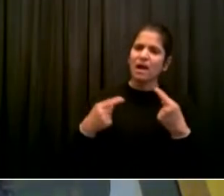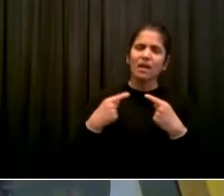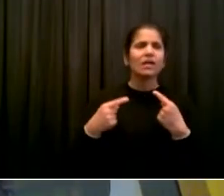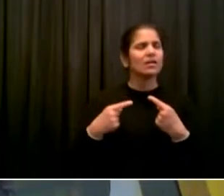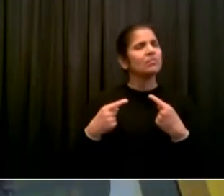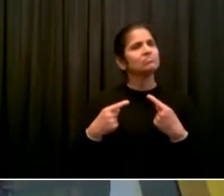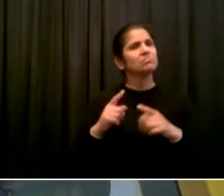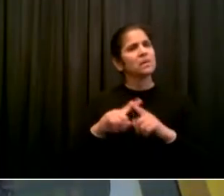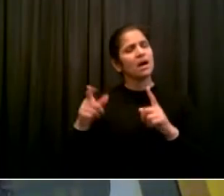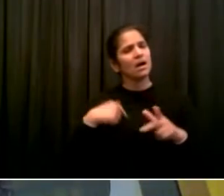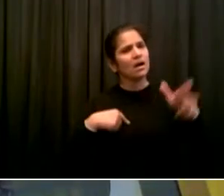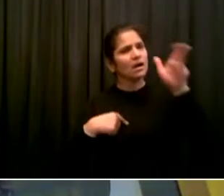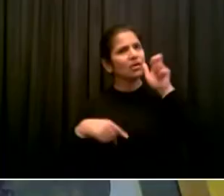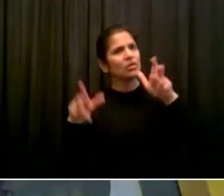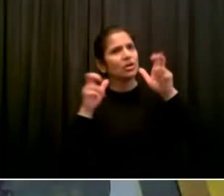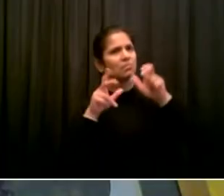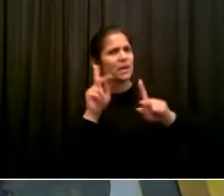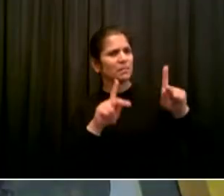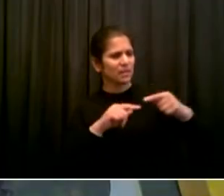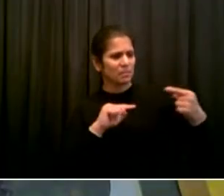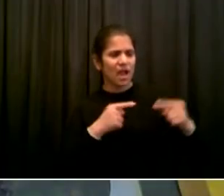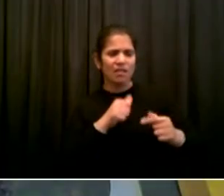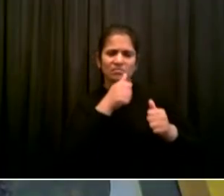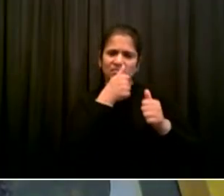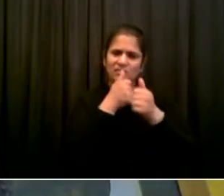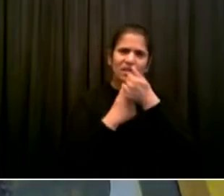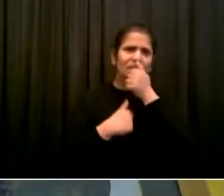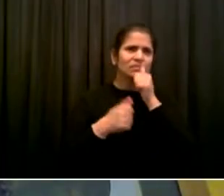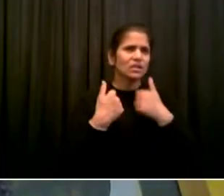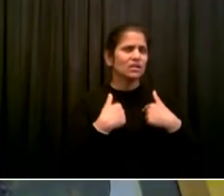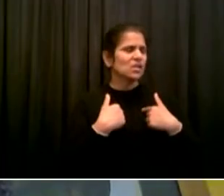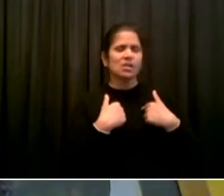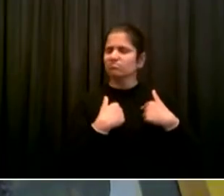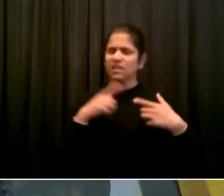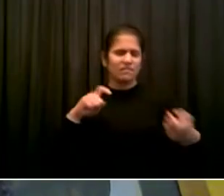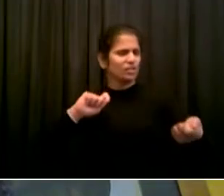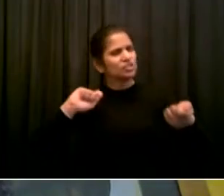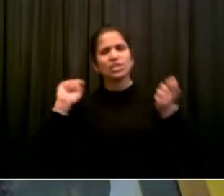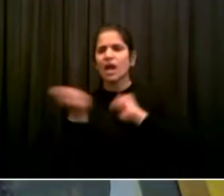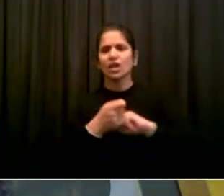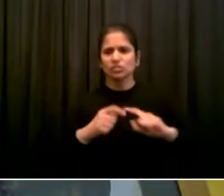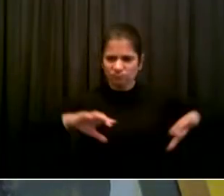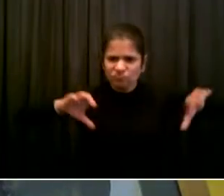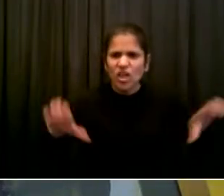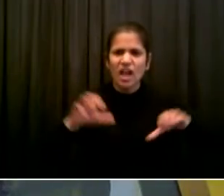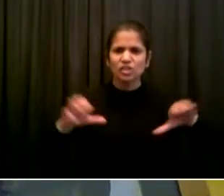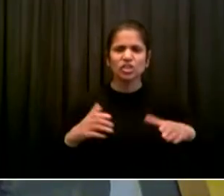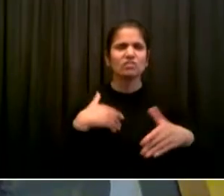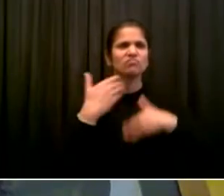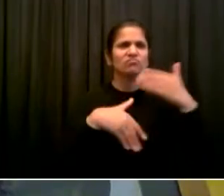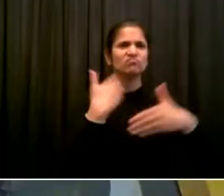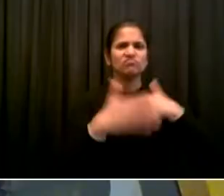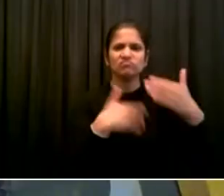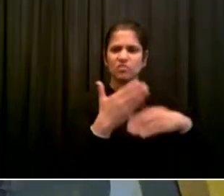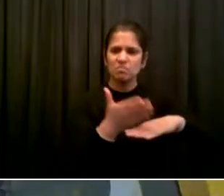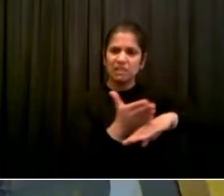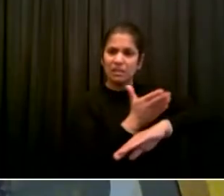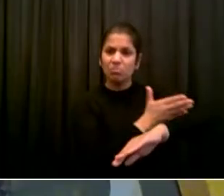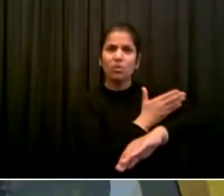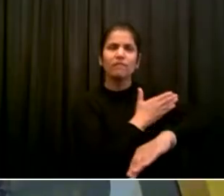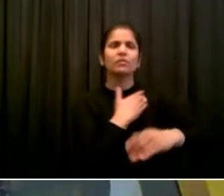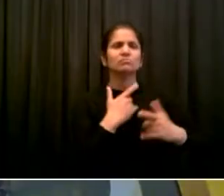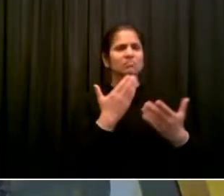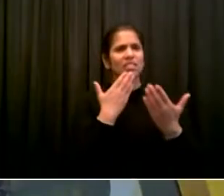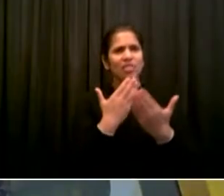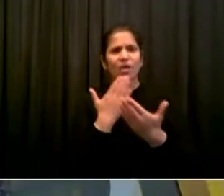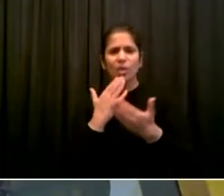turning it into action and turning it into progress is noble work. So thank you so much for your contribution today and everything that will happen in the weeks